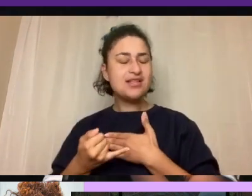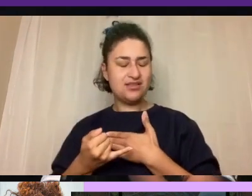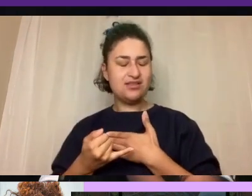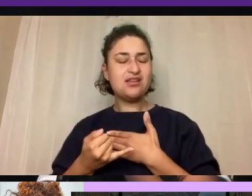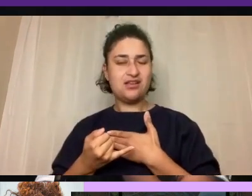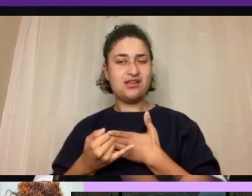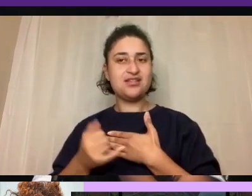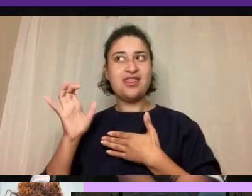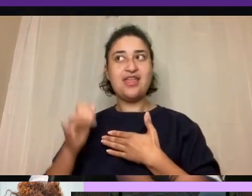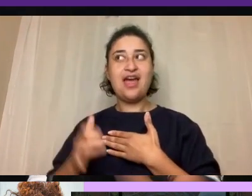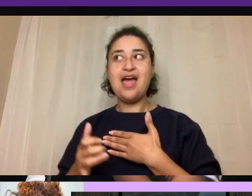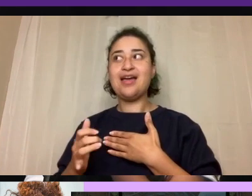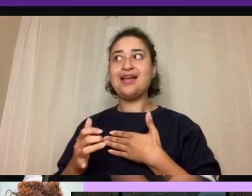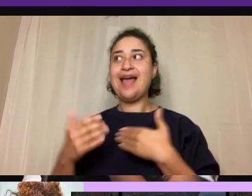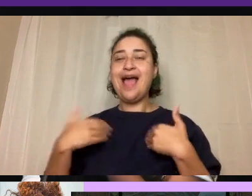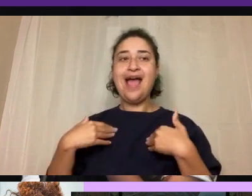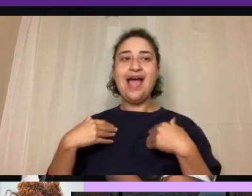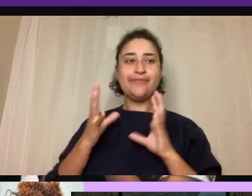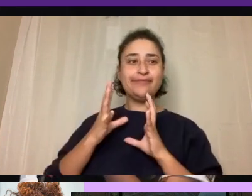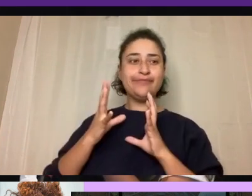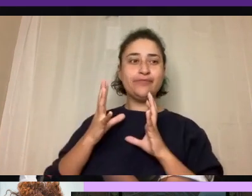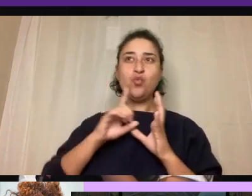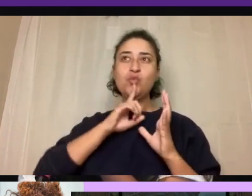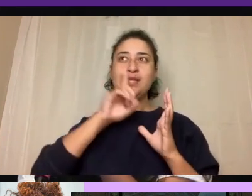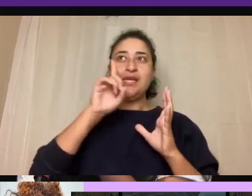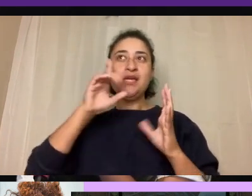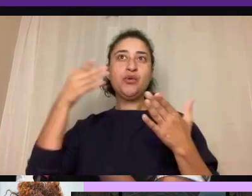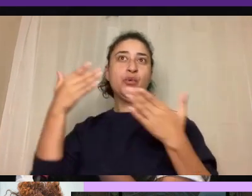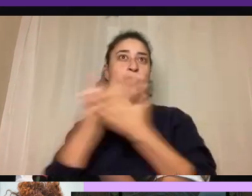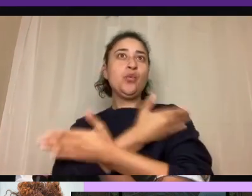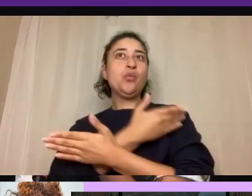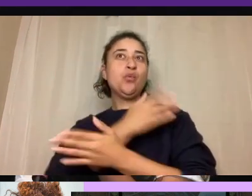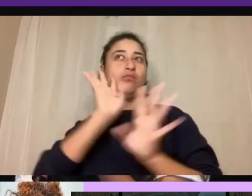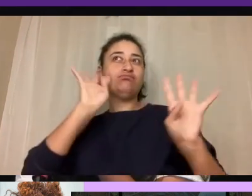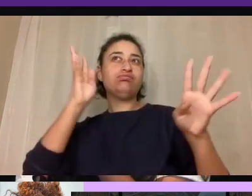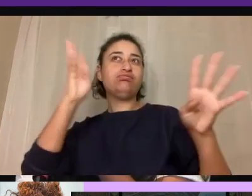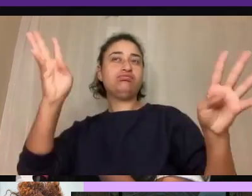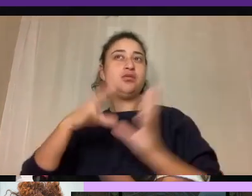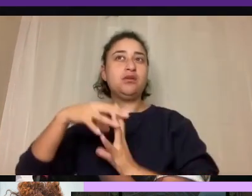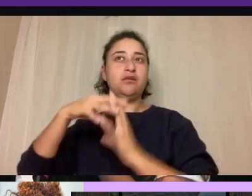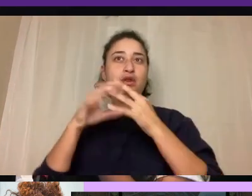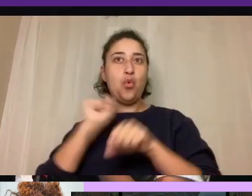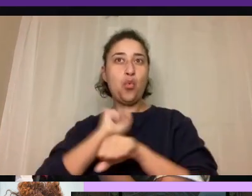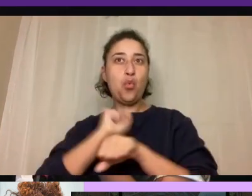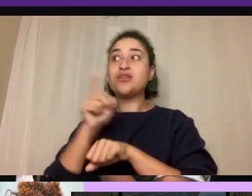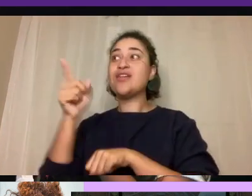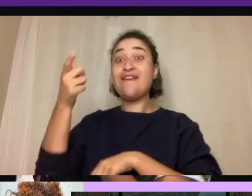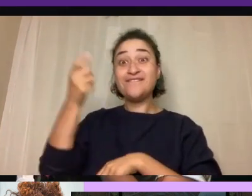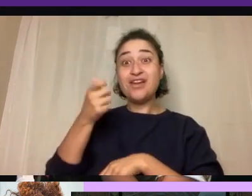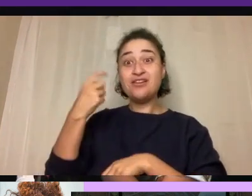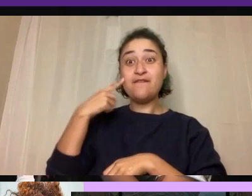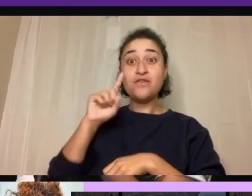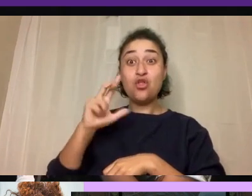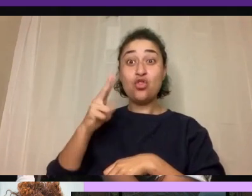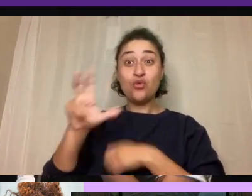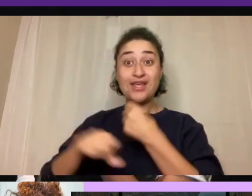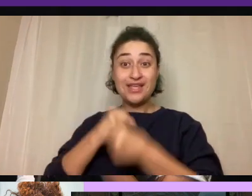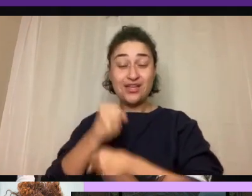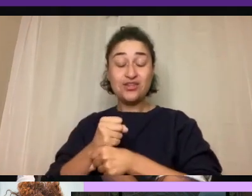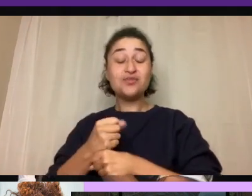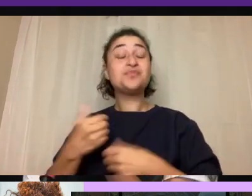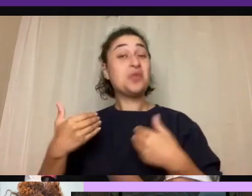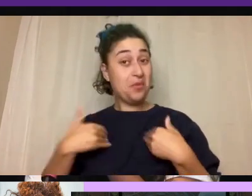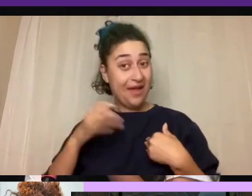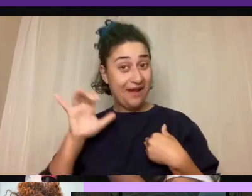innovative intersectional work be funded for 3 years. So we have funding from Mellon, which brought us